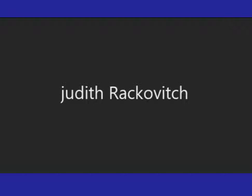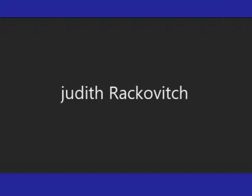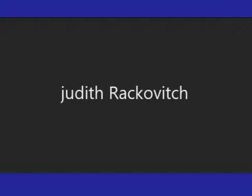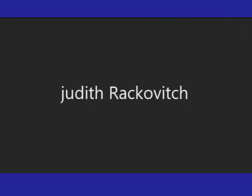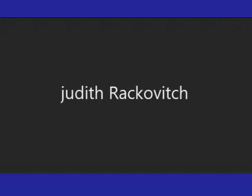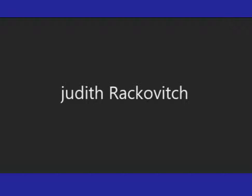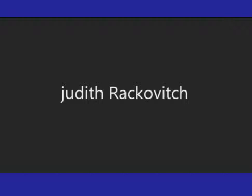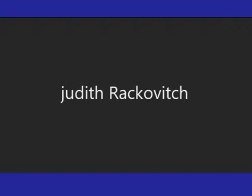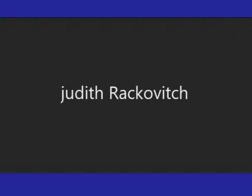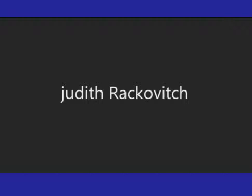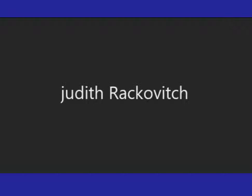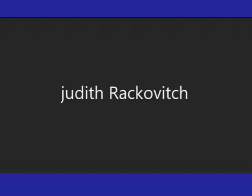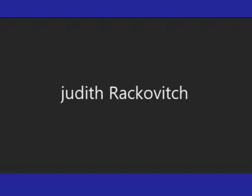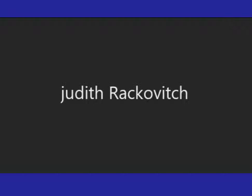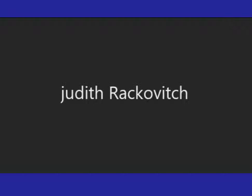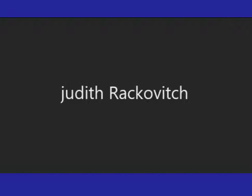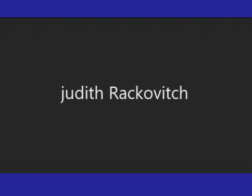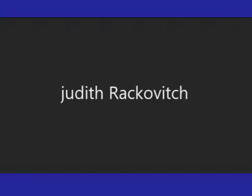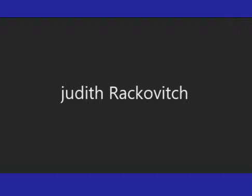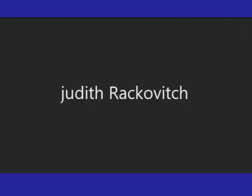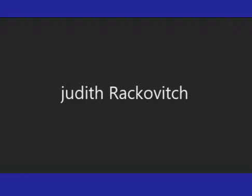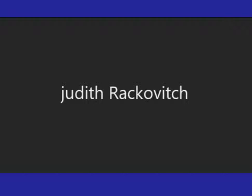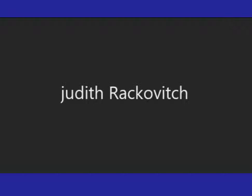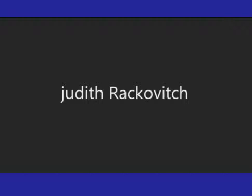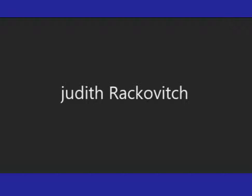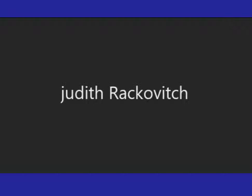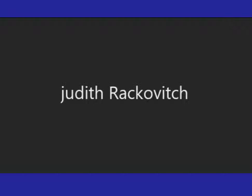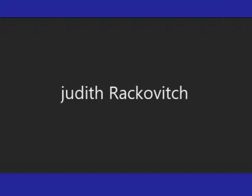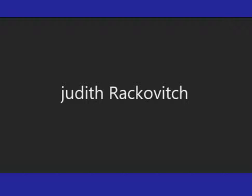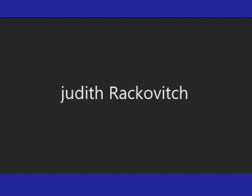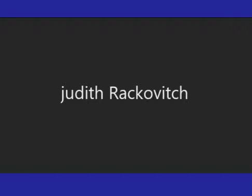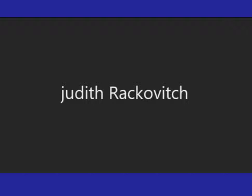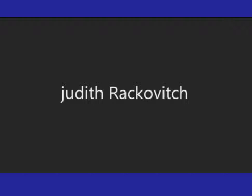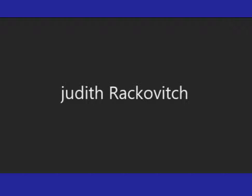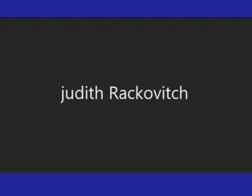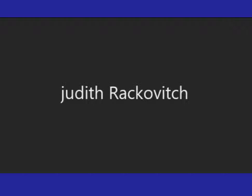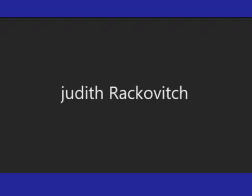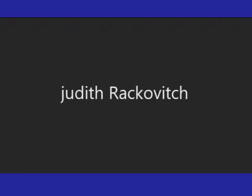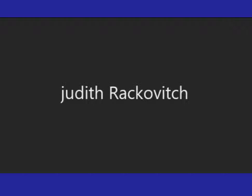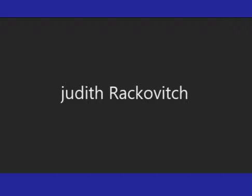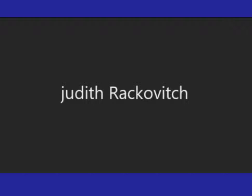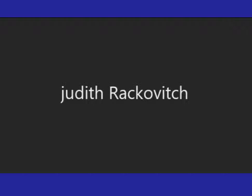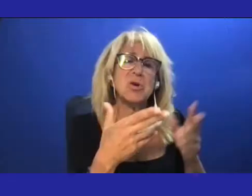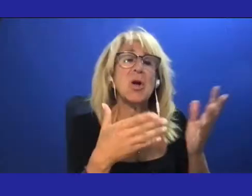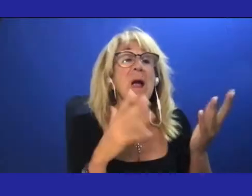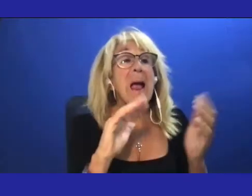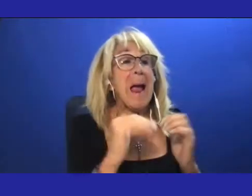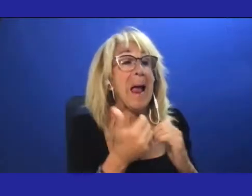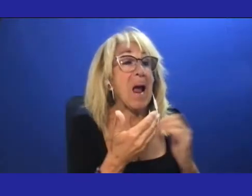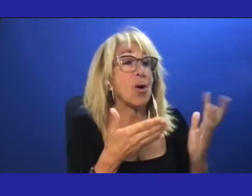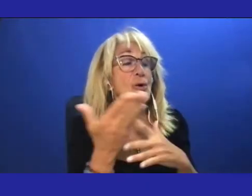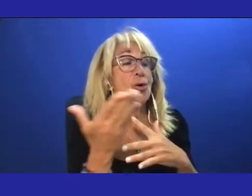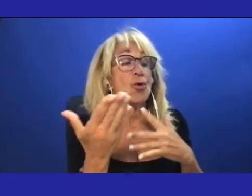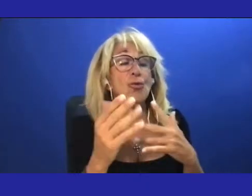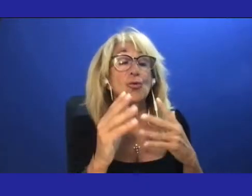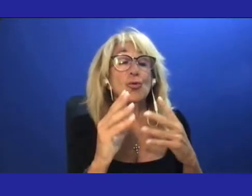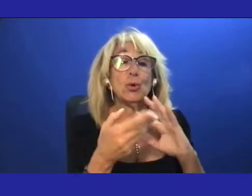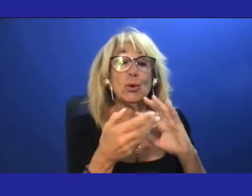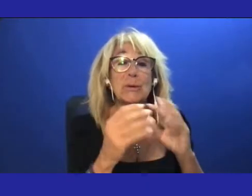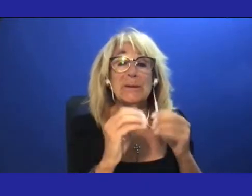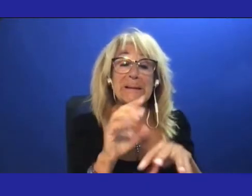and enhance our external image and reputation through digital and social media. The simplest way to put it would